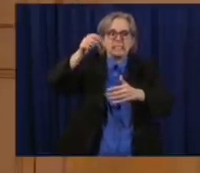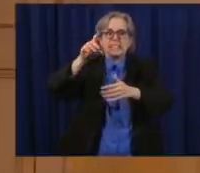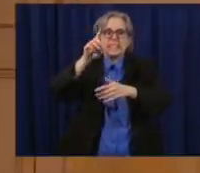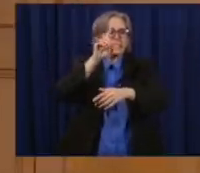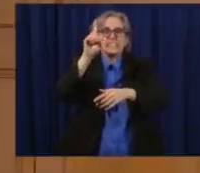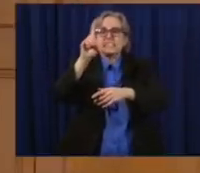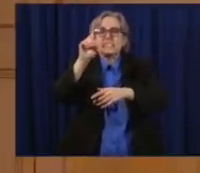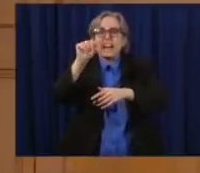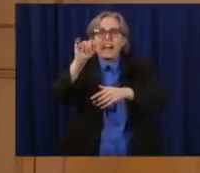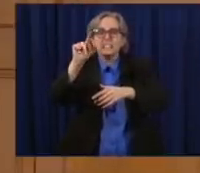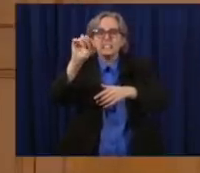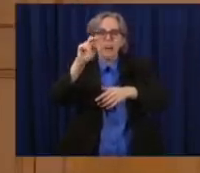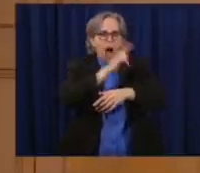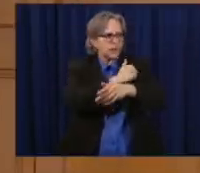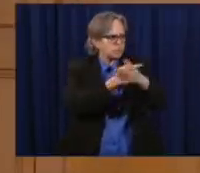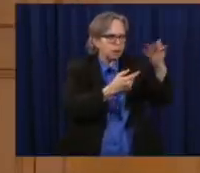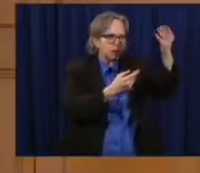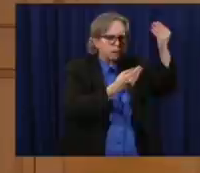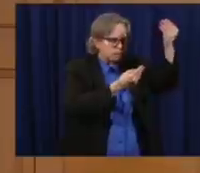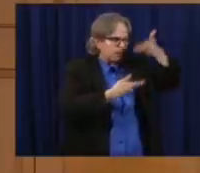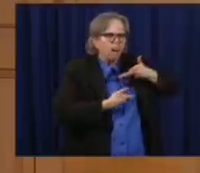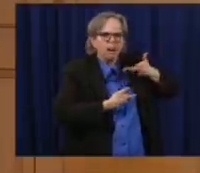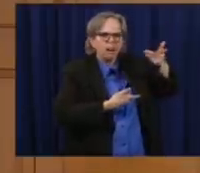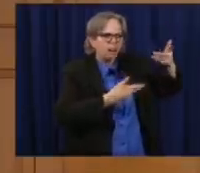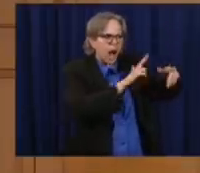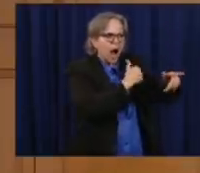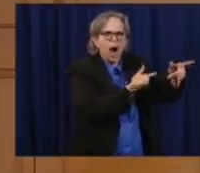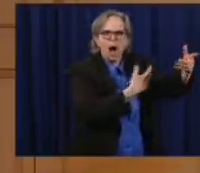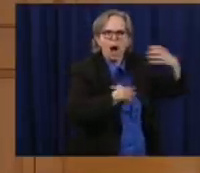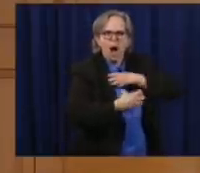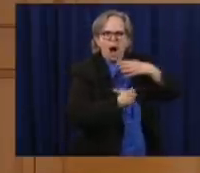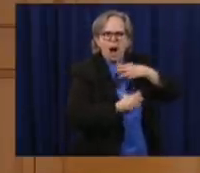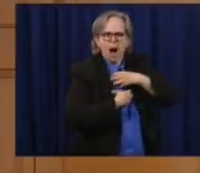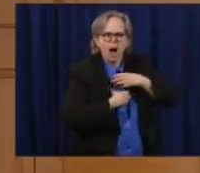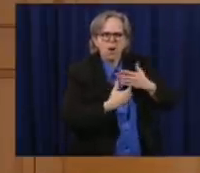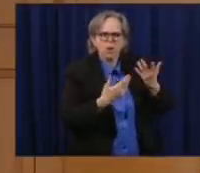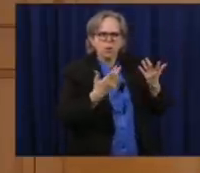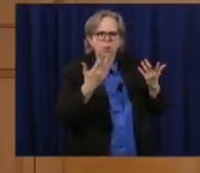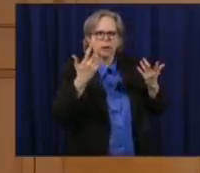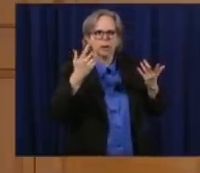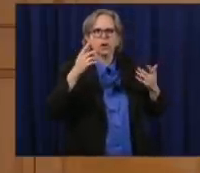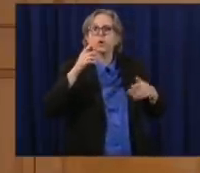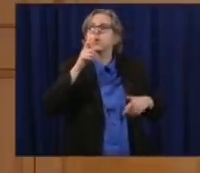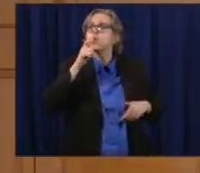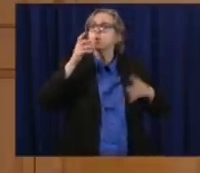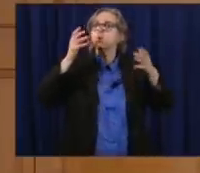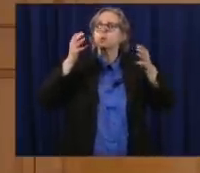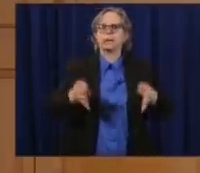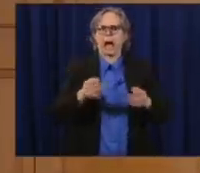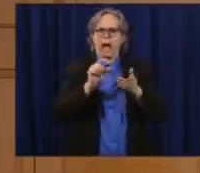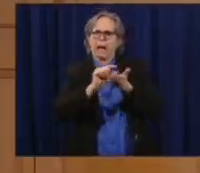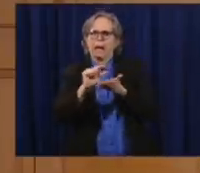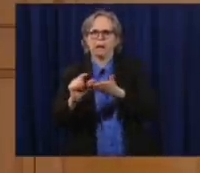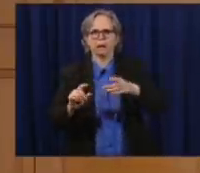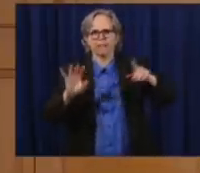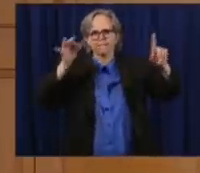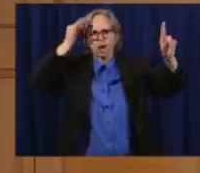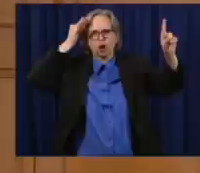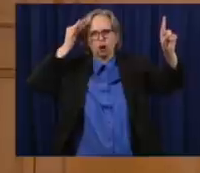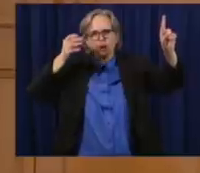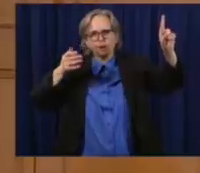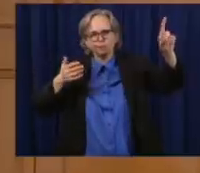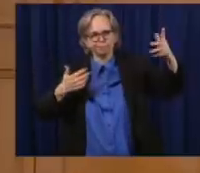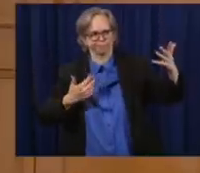they're trying to do is fairly give out the limited supply across states. And I'm not quite, I think the governor is very interested in learning